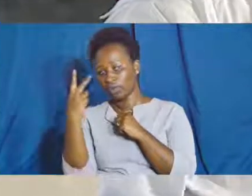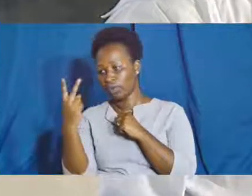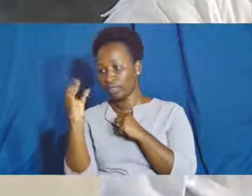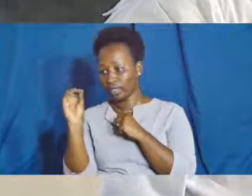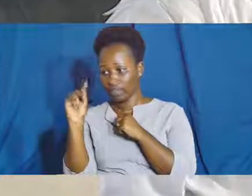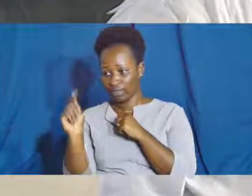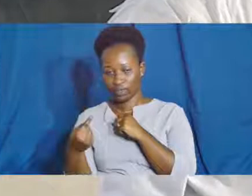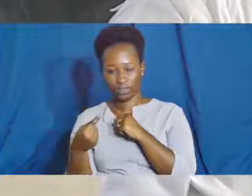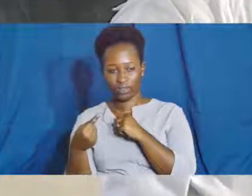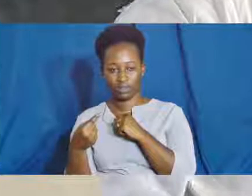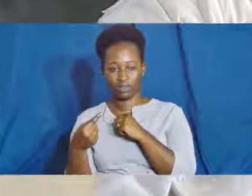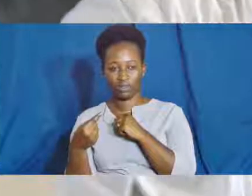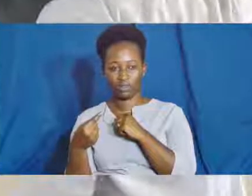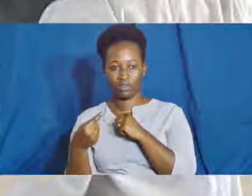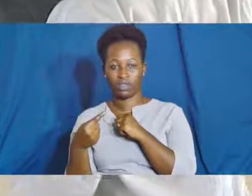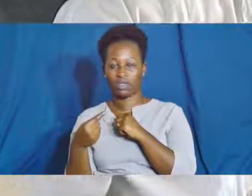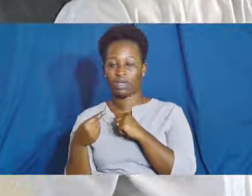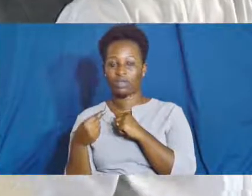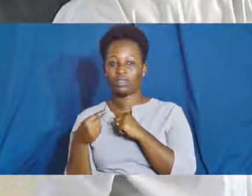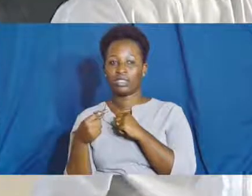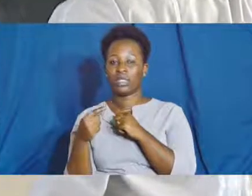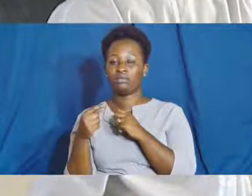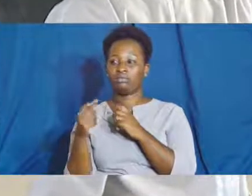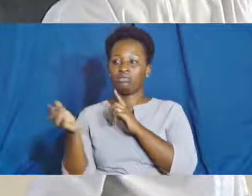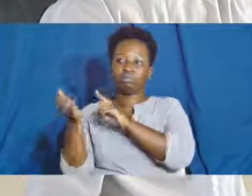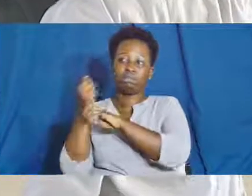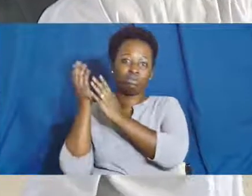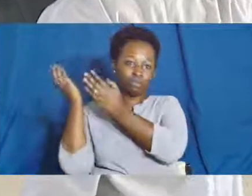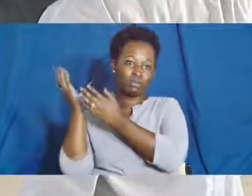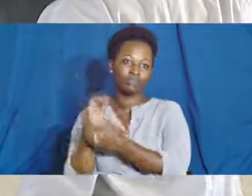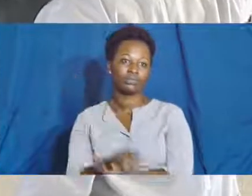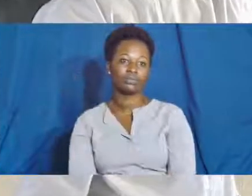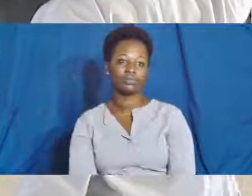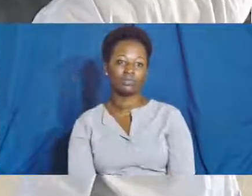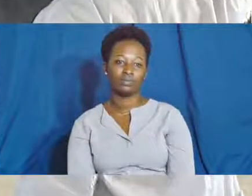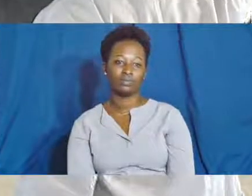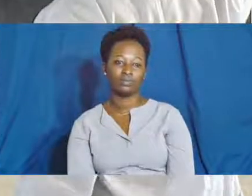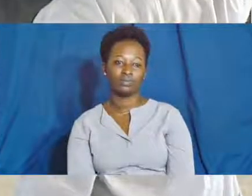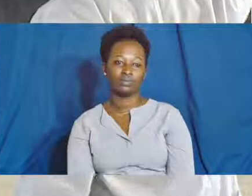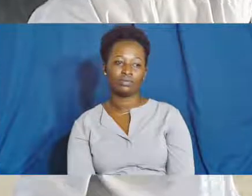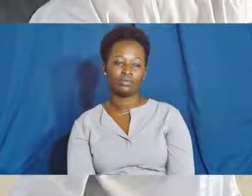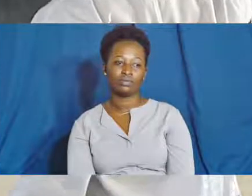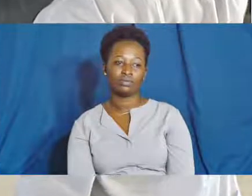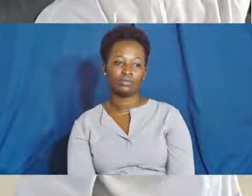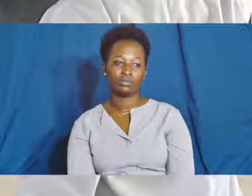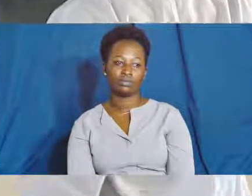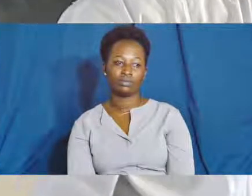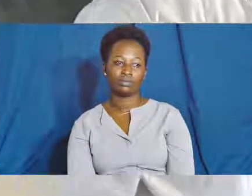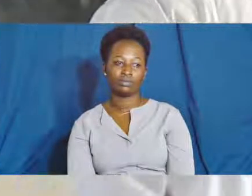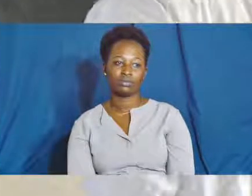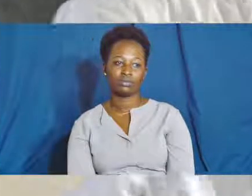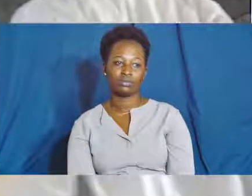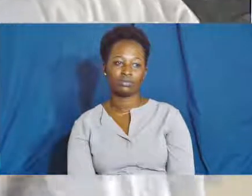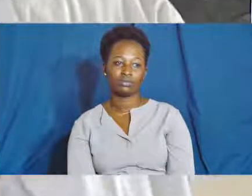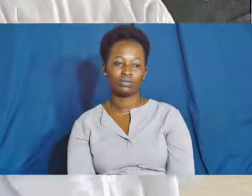120,000. See our cost of sales, 0, 0, 0. Here you have 8, you have 2, you